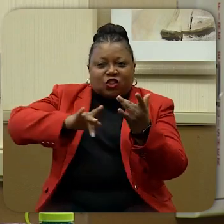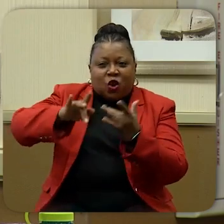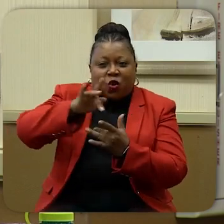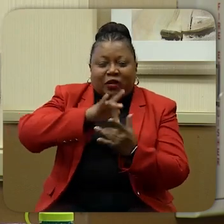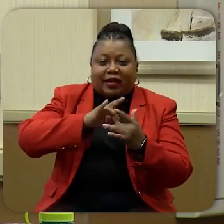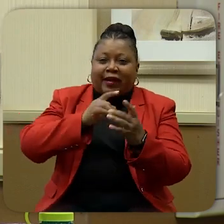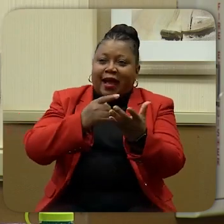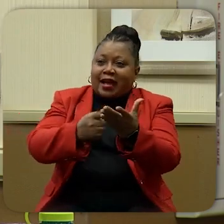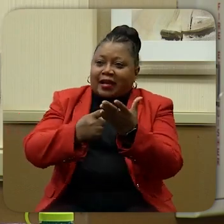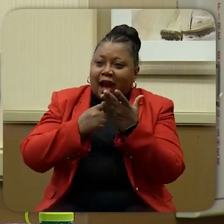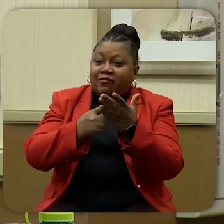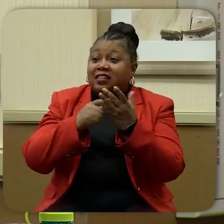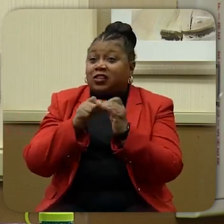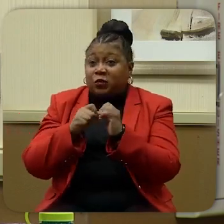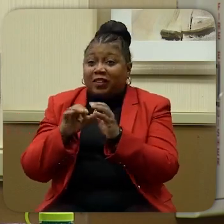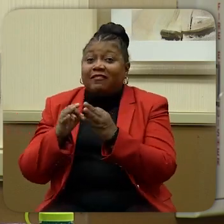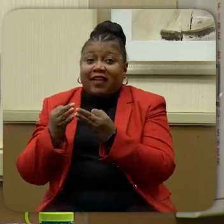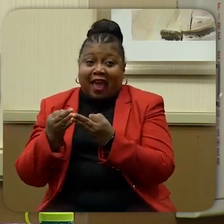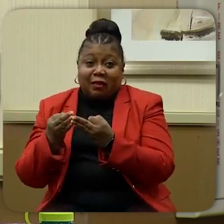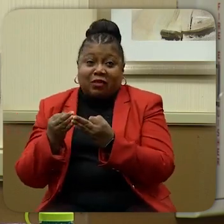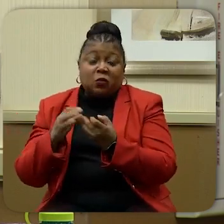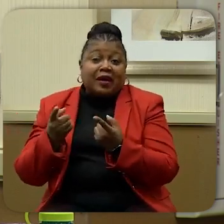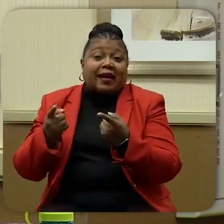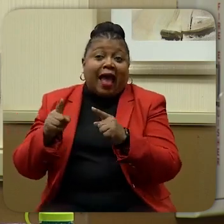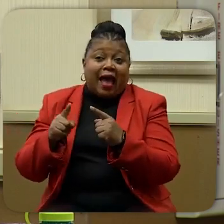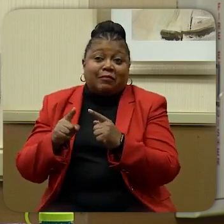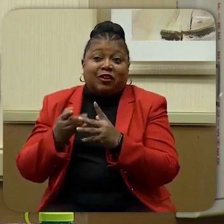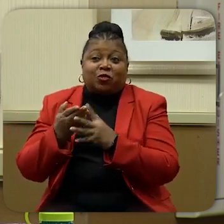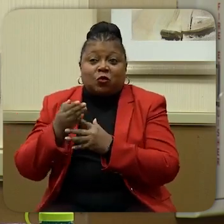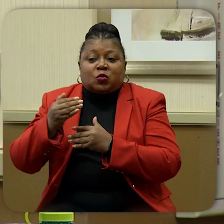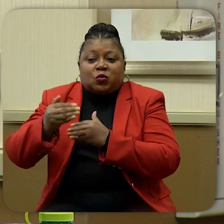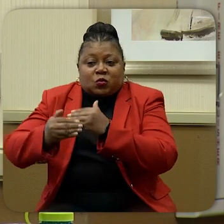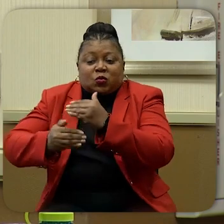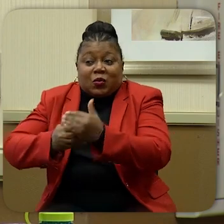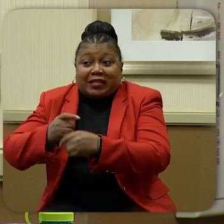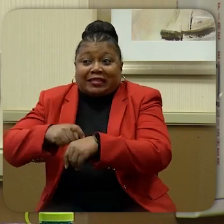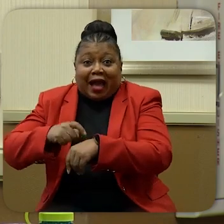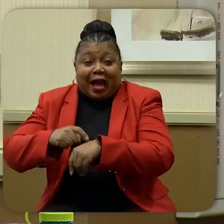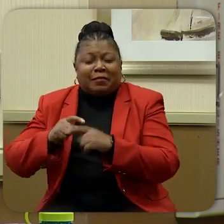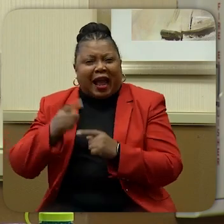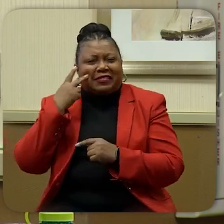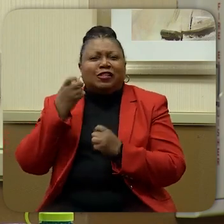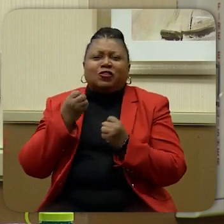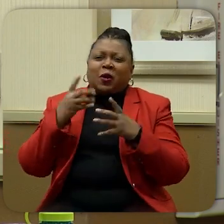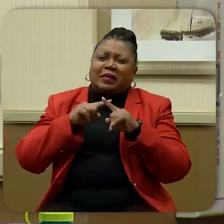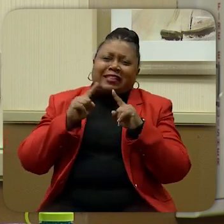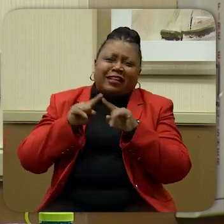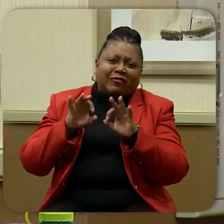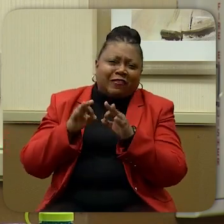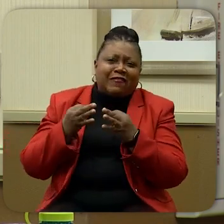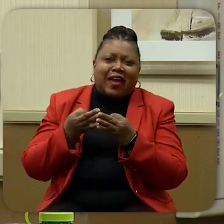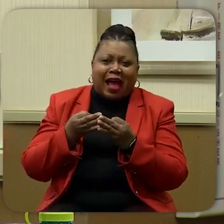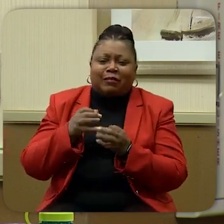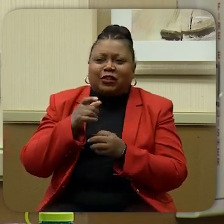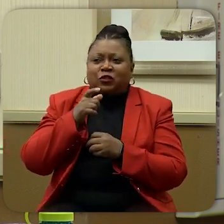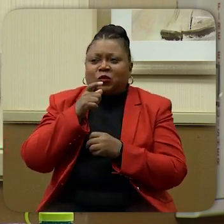Like conversations with families will happen over the course of time. And I've seen so many different families